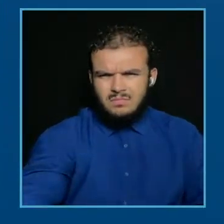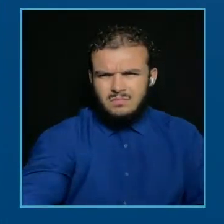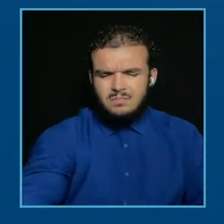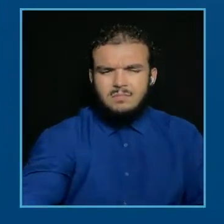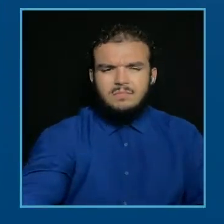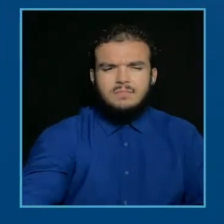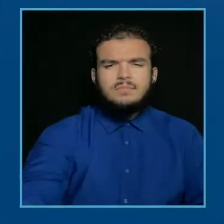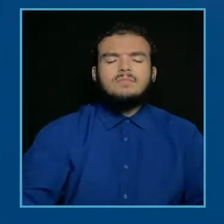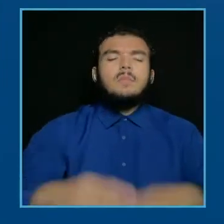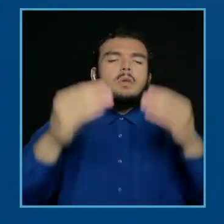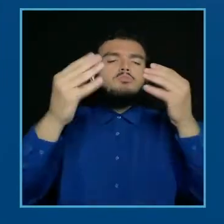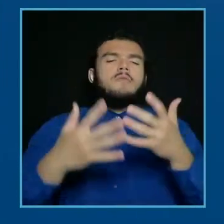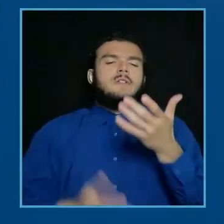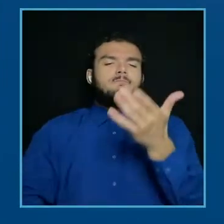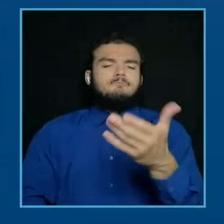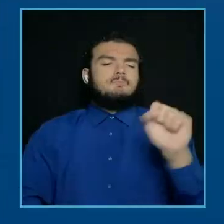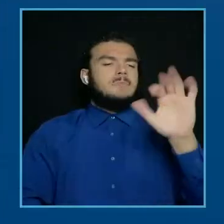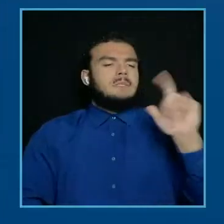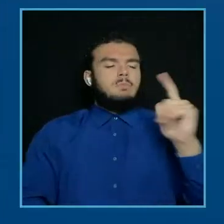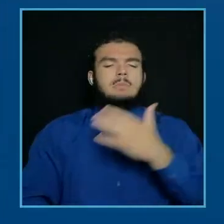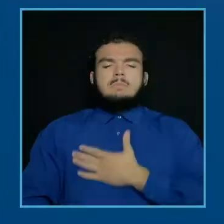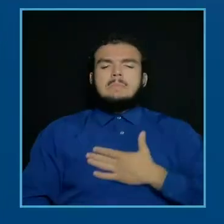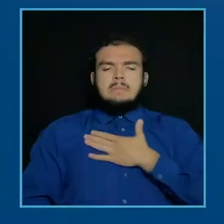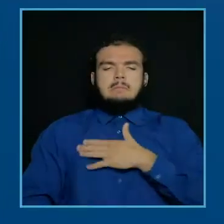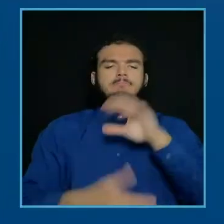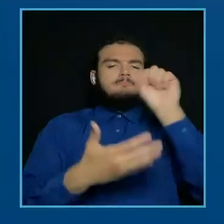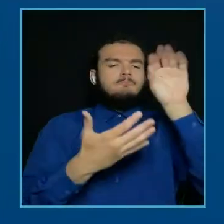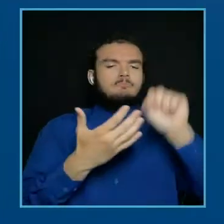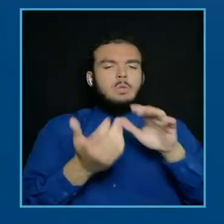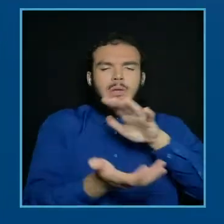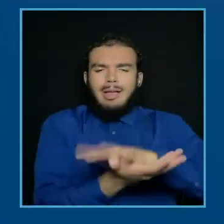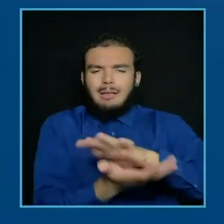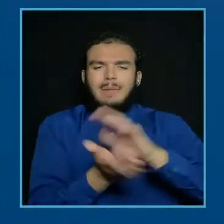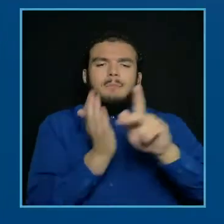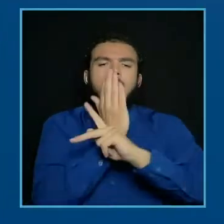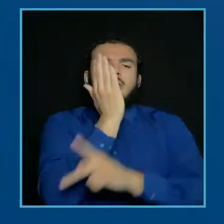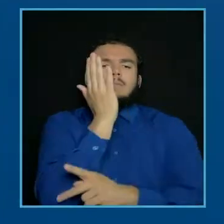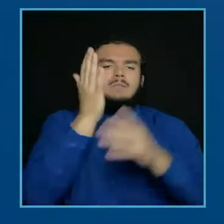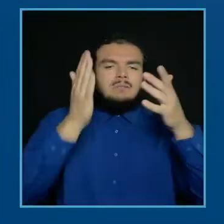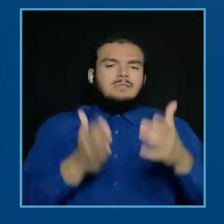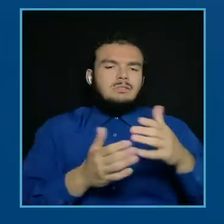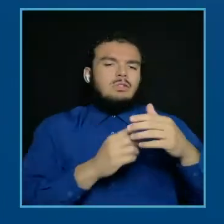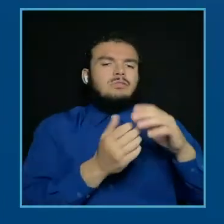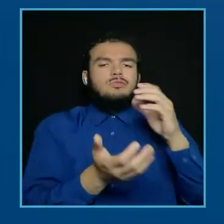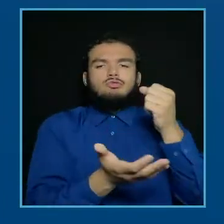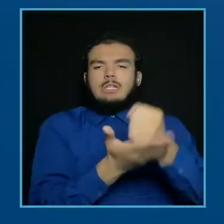Professor Siebold, please state your academic and parliamentary credentials.